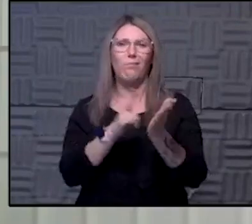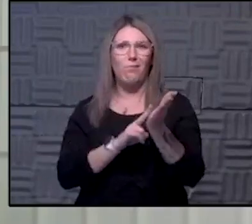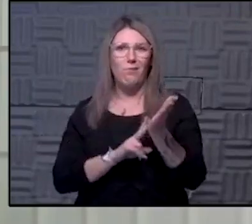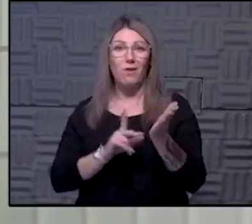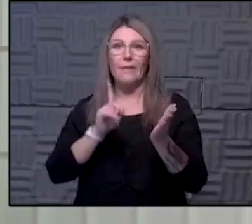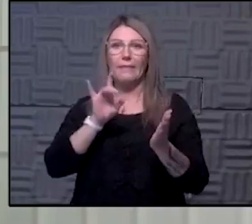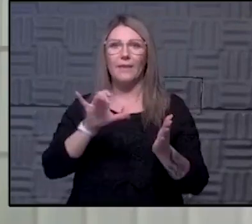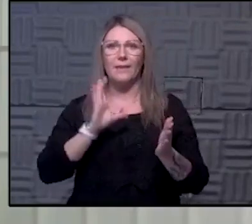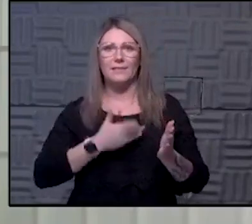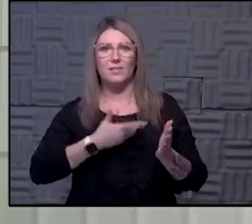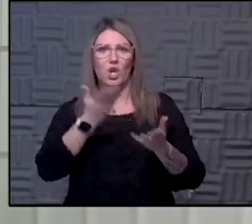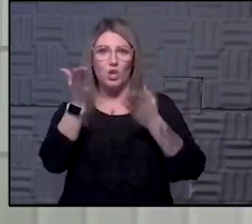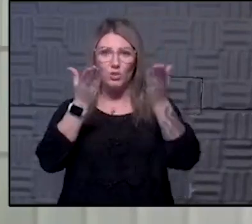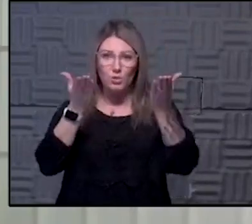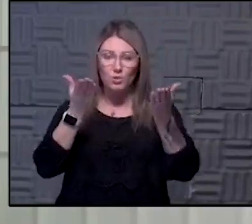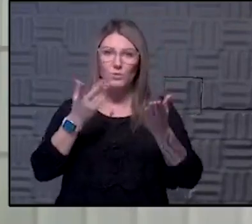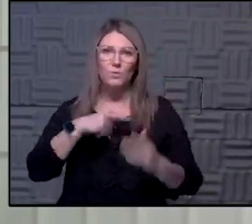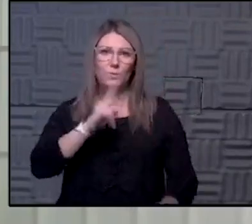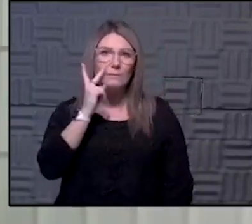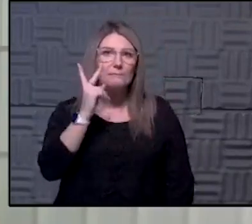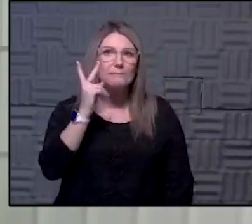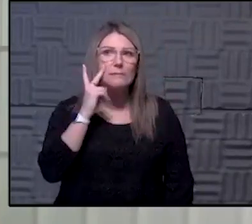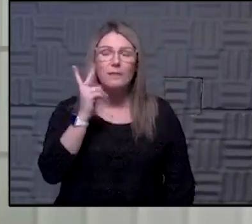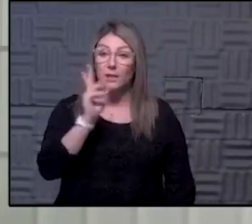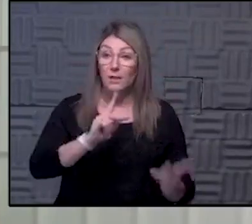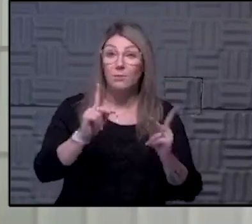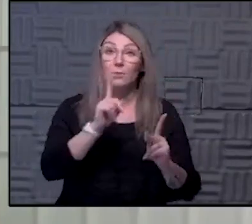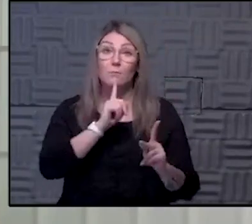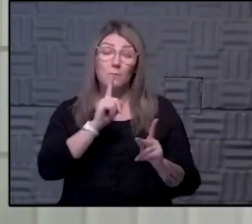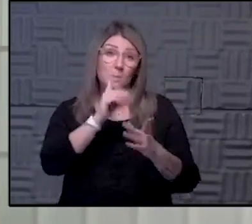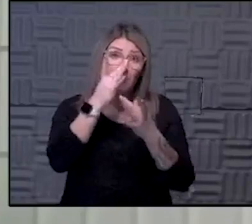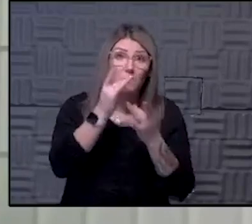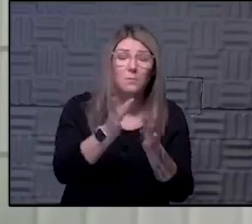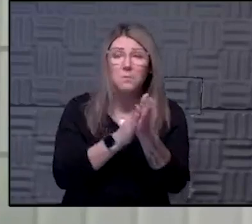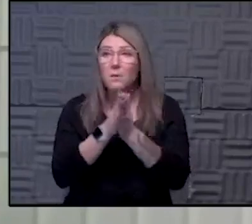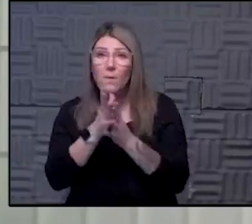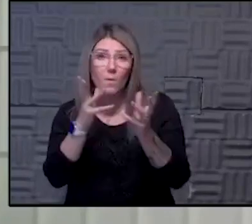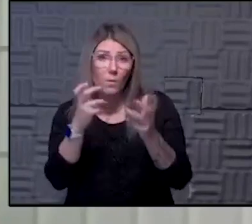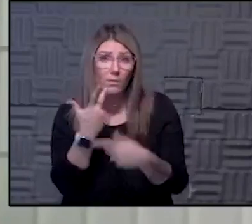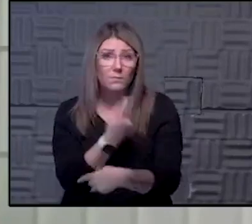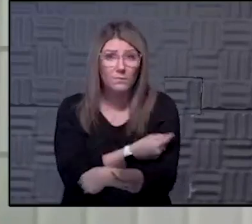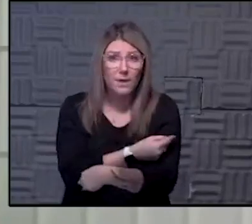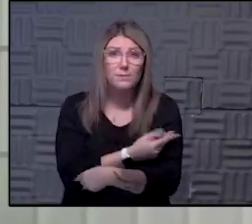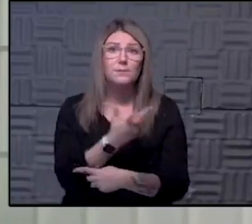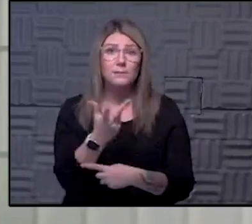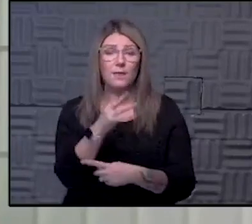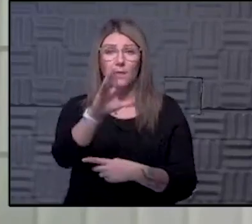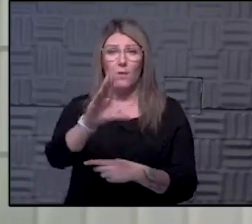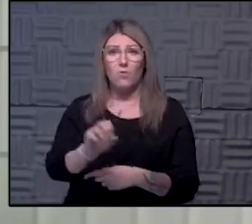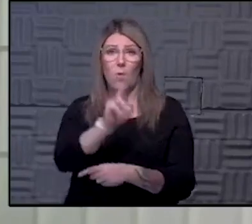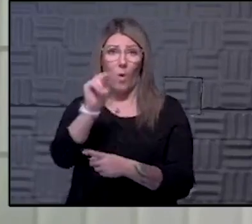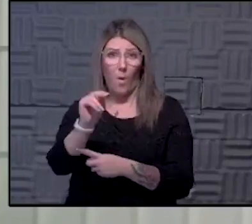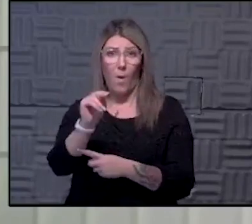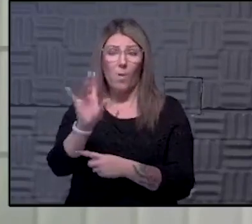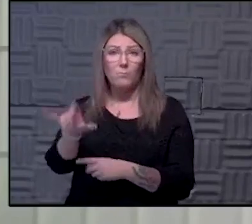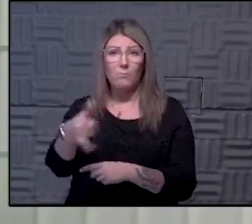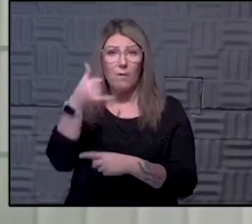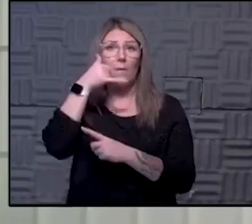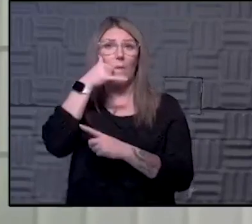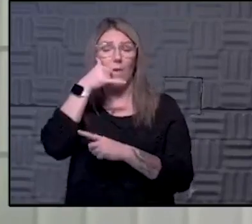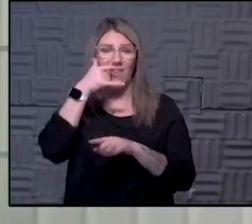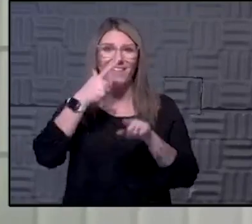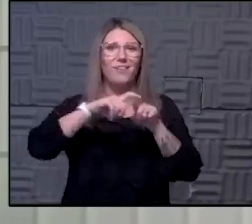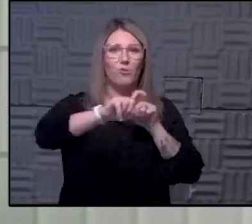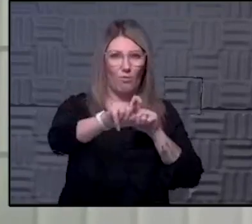is about. So we're primarily seeing those who are really interested in pursuing the vaccine, on their own initiative, pick up the phone and give us